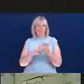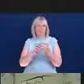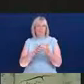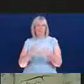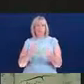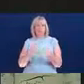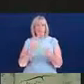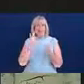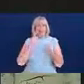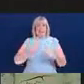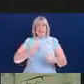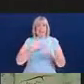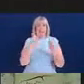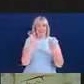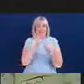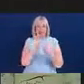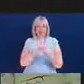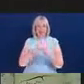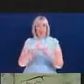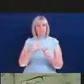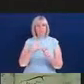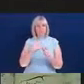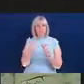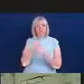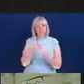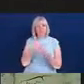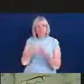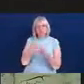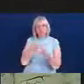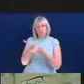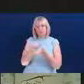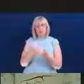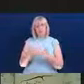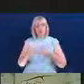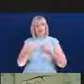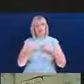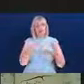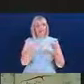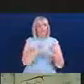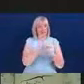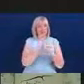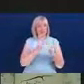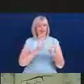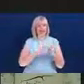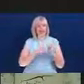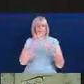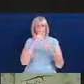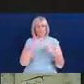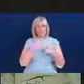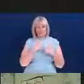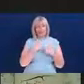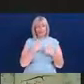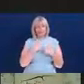Consultant. I am Dyslexic and I am Autistic and I have visual stress so I need blue lenses